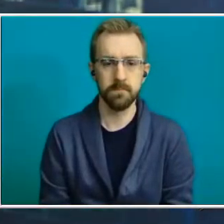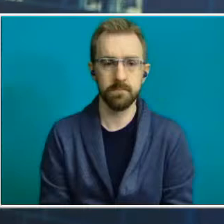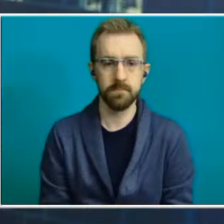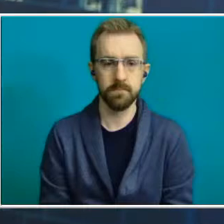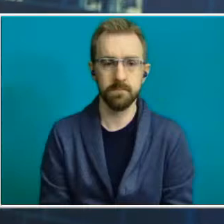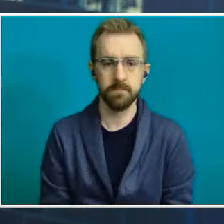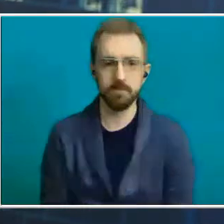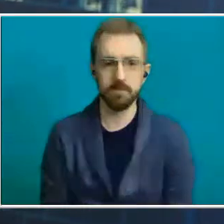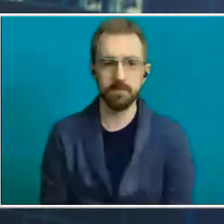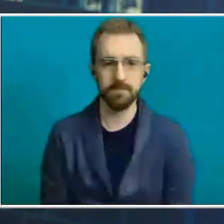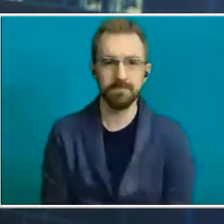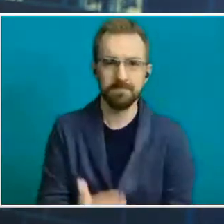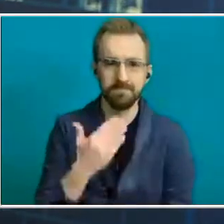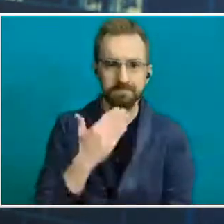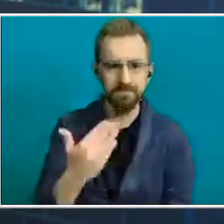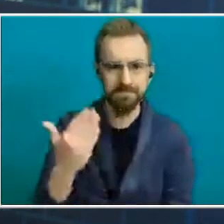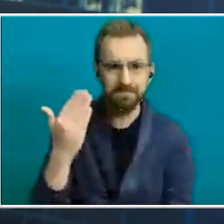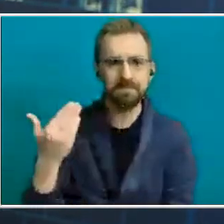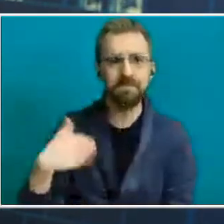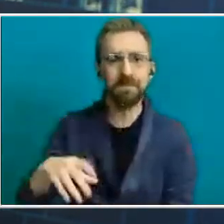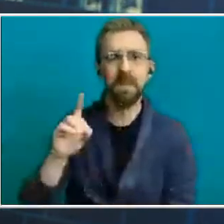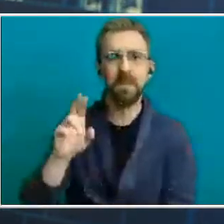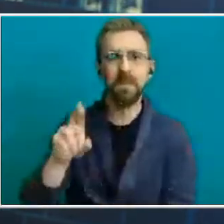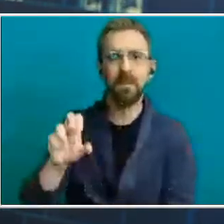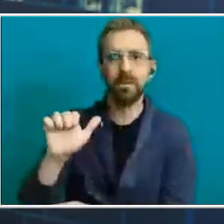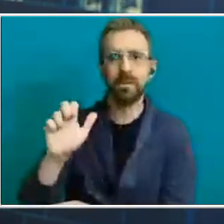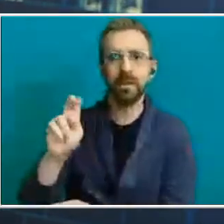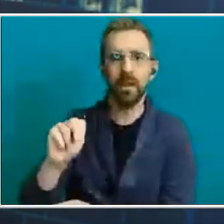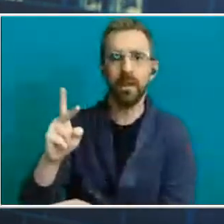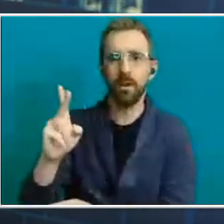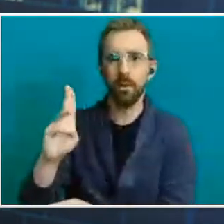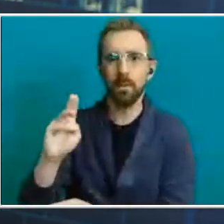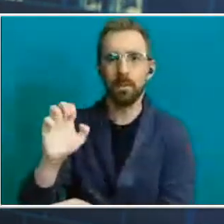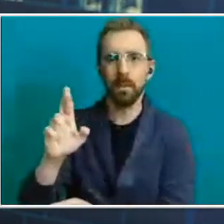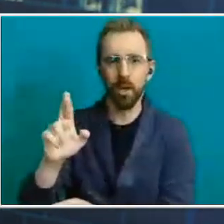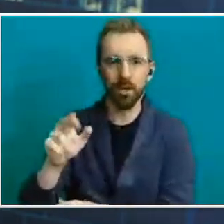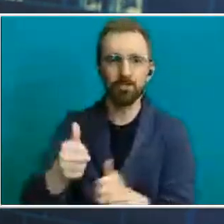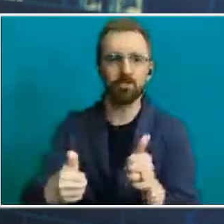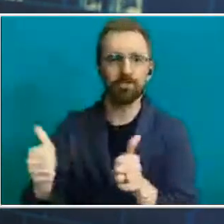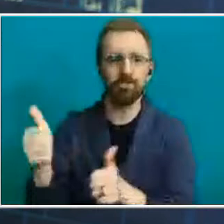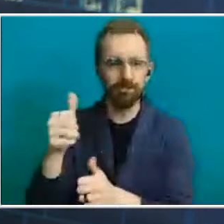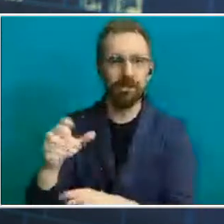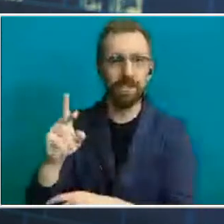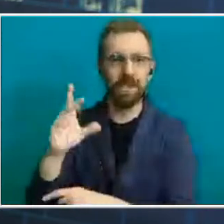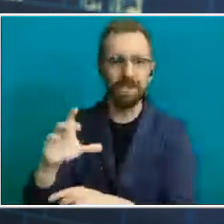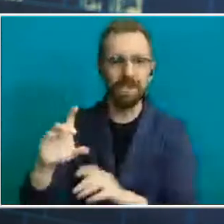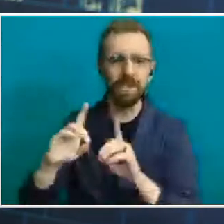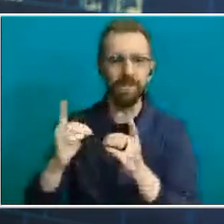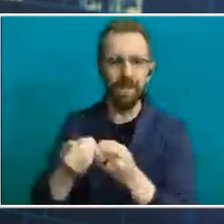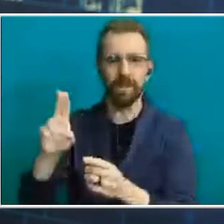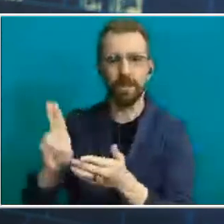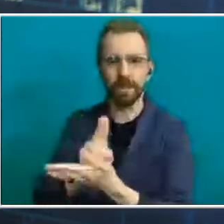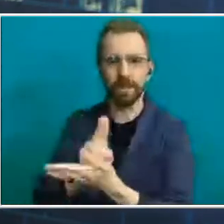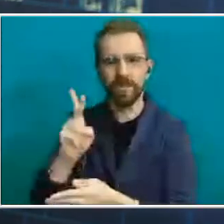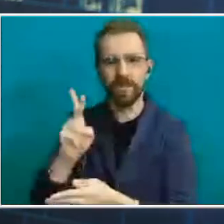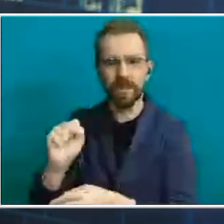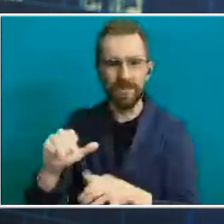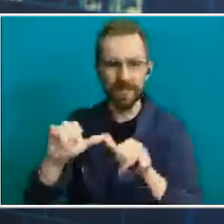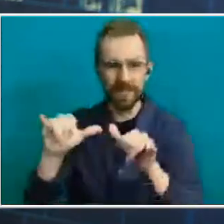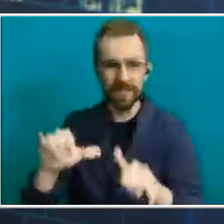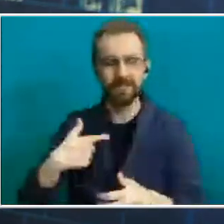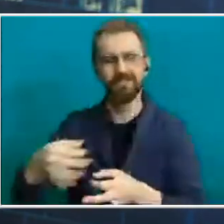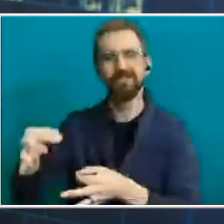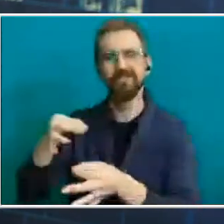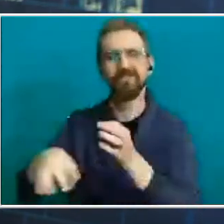Good morning. I'm Dr. Sean Coomer, Chief Medical Officer of the Kansas City Division of the University of Kansas Health System. I'm filling in for Dr. Steve Stites on this